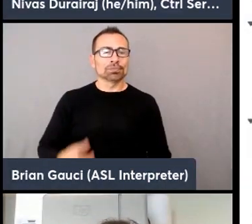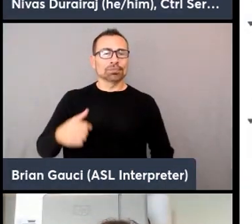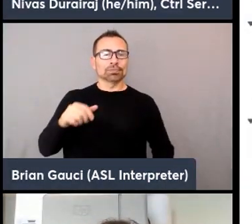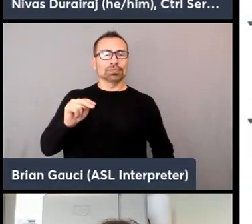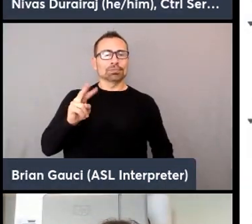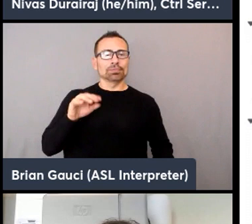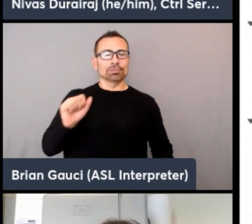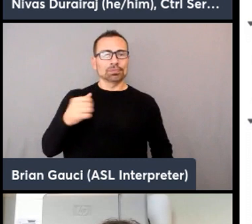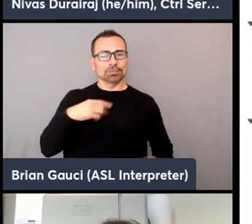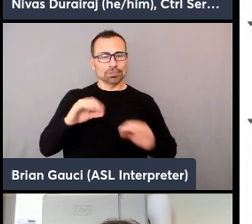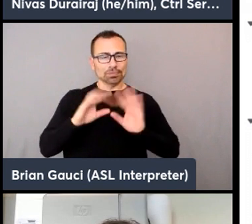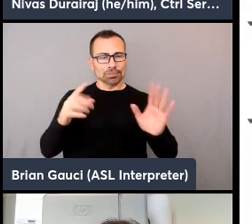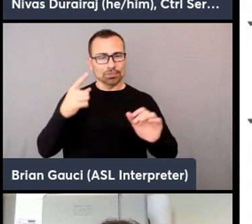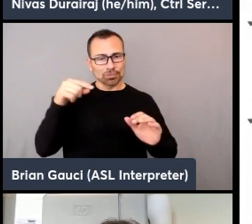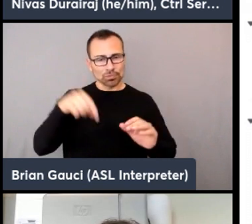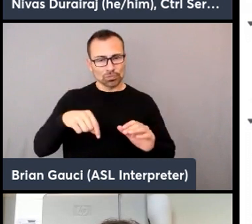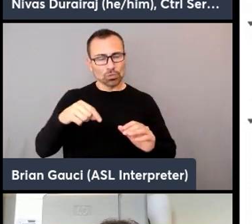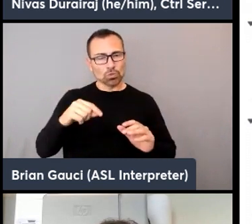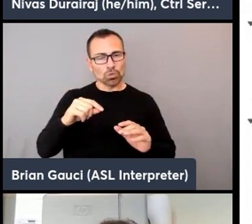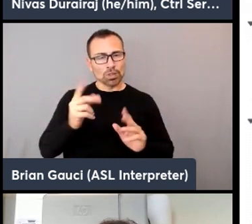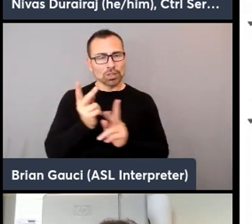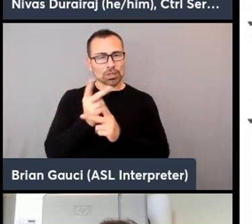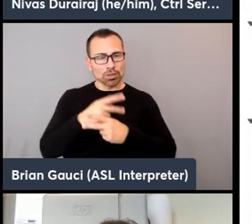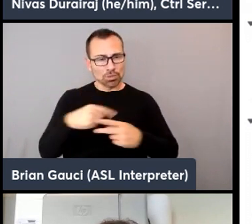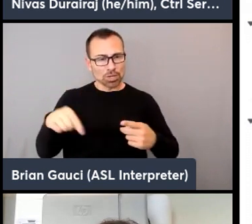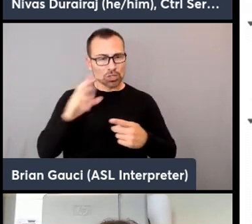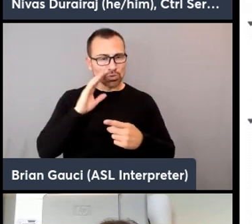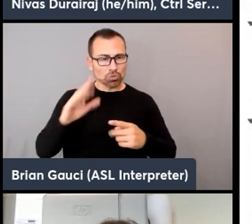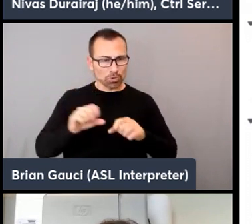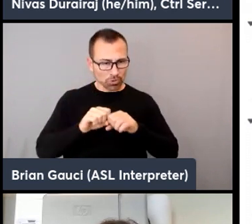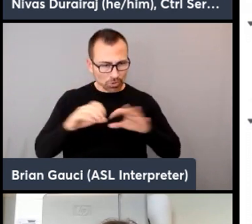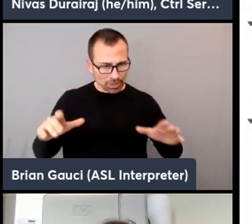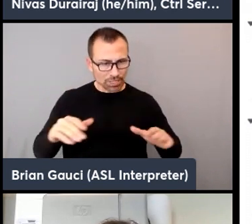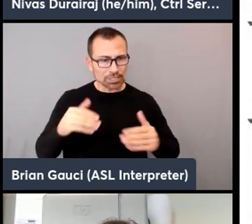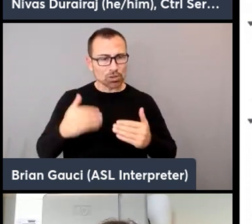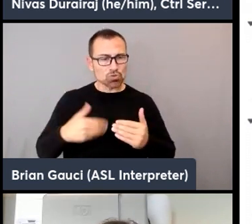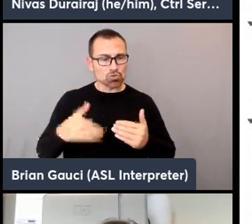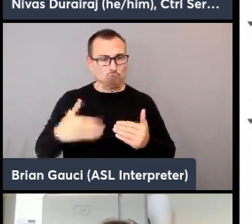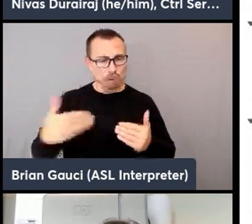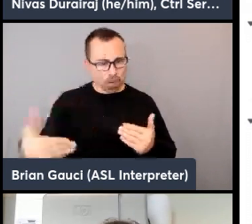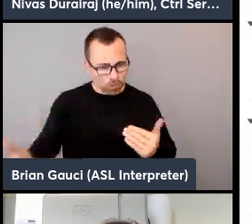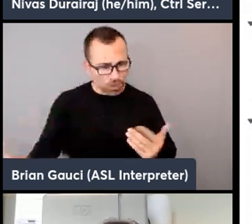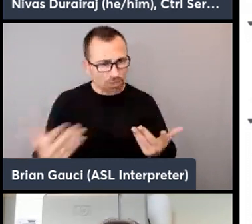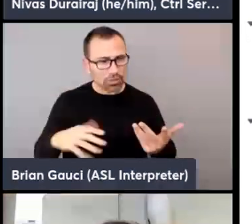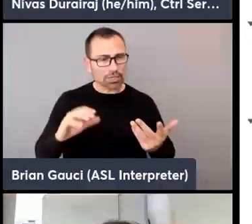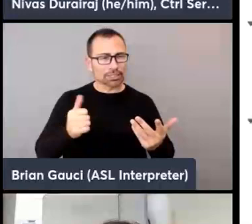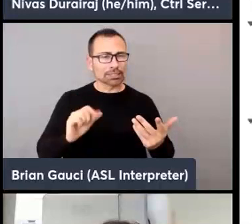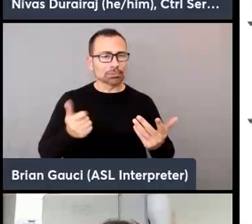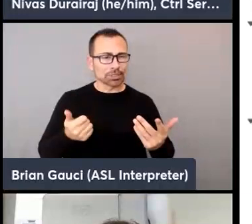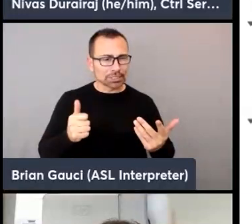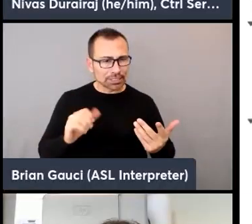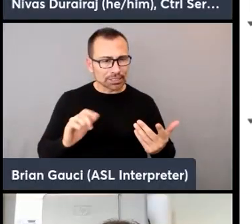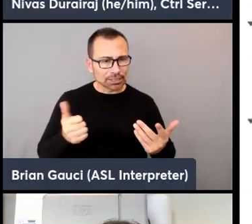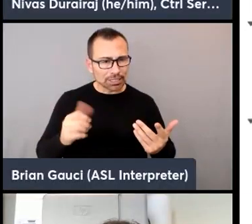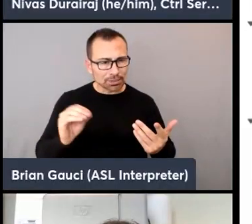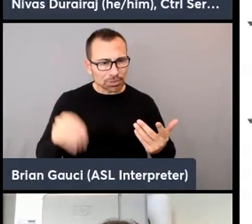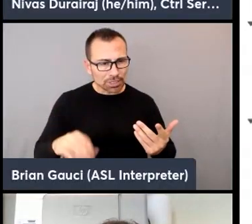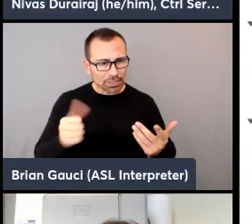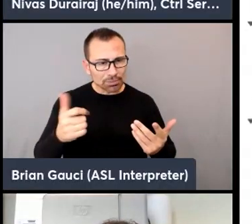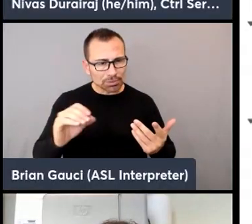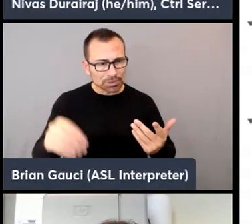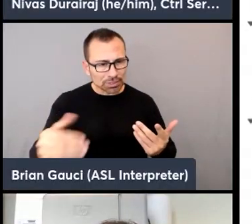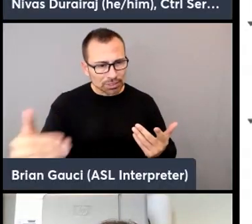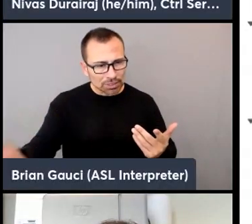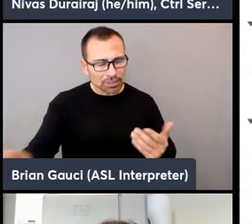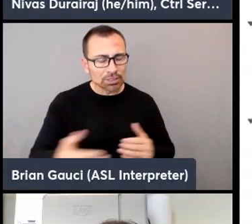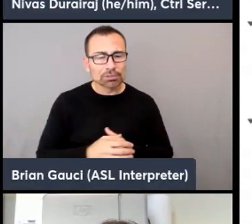production environment, we would release the feature gradually. Is that right? Like, so 10%? Yeah. Yeah, okay. Yeah. So, and you can